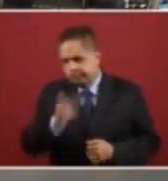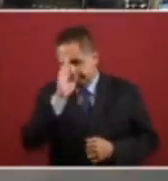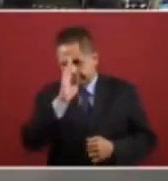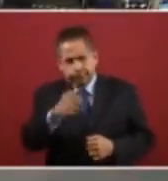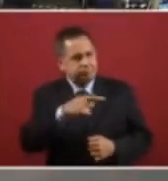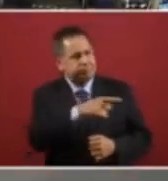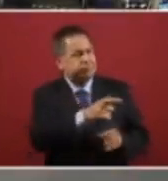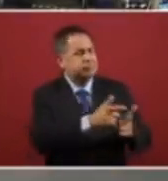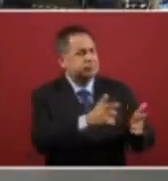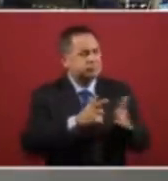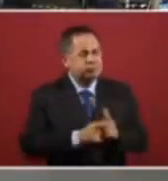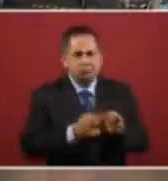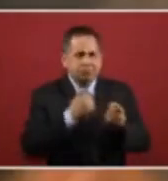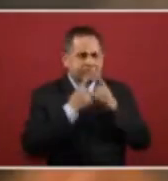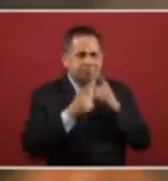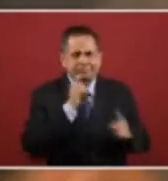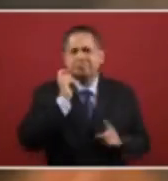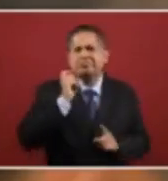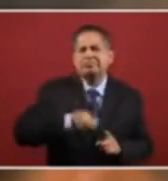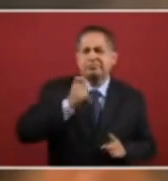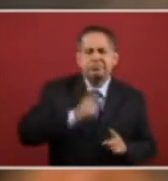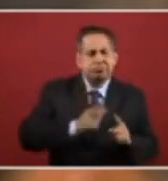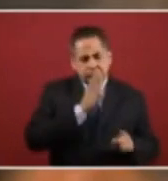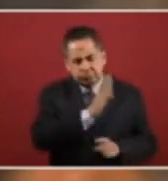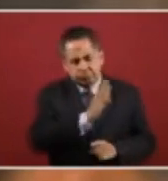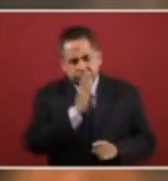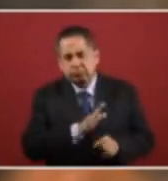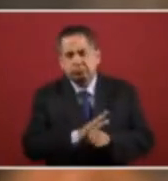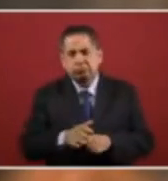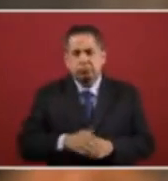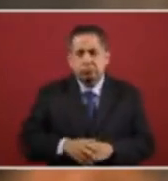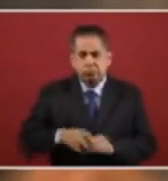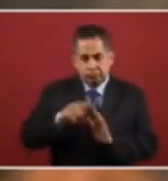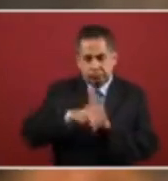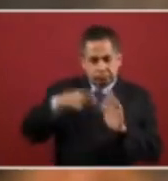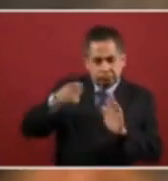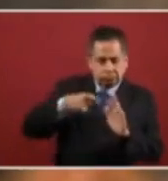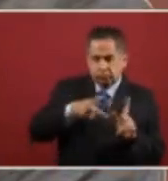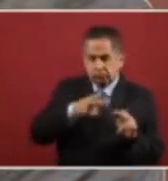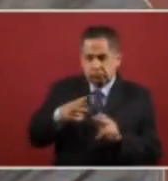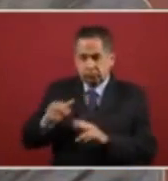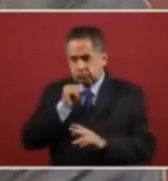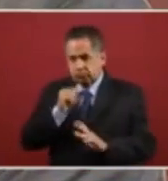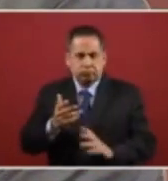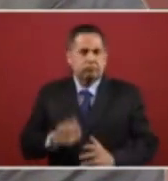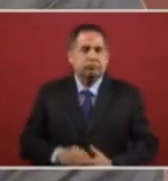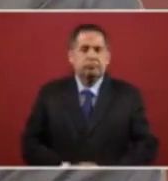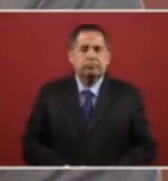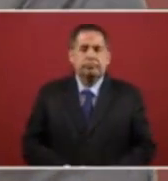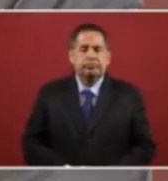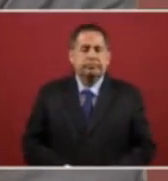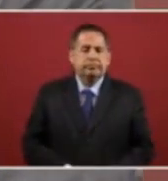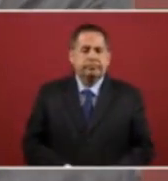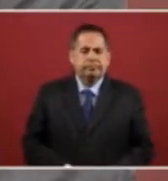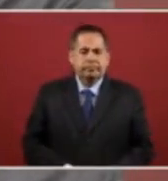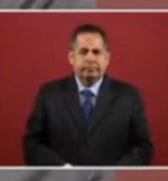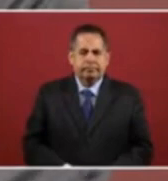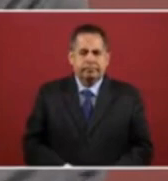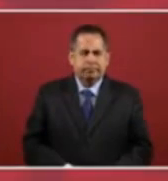and they want to know who are they having dialogue with and what's going on. It doesn't appear to be an edited video.